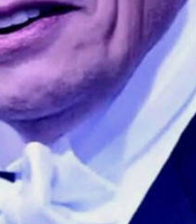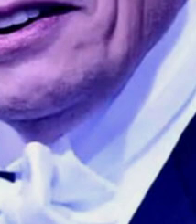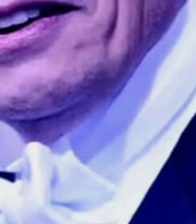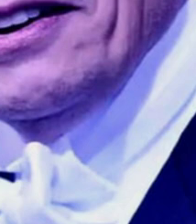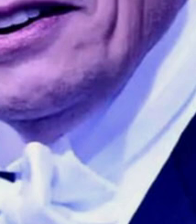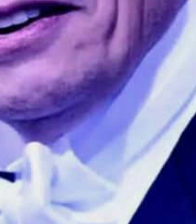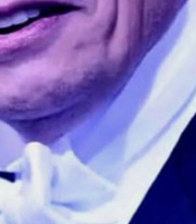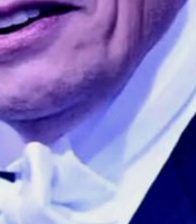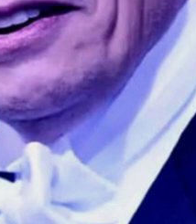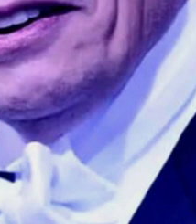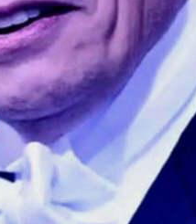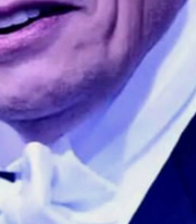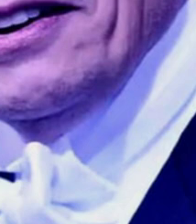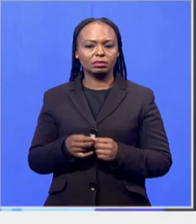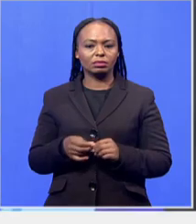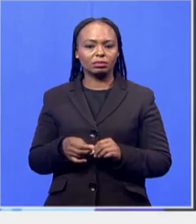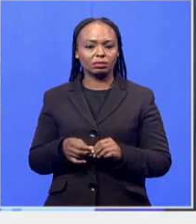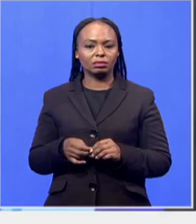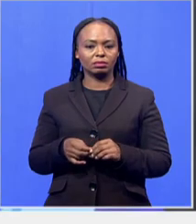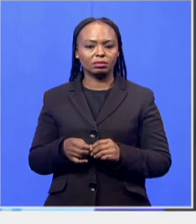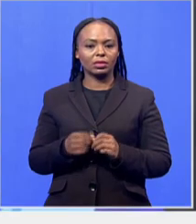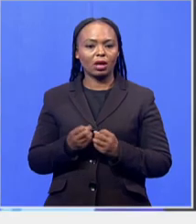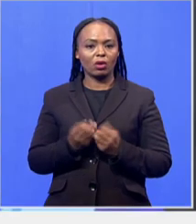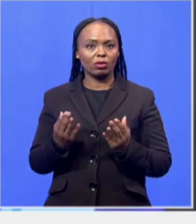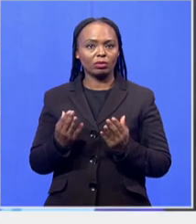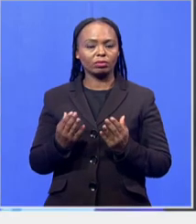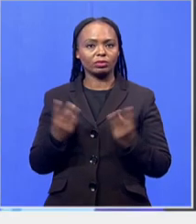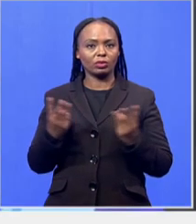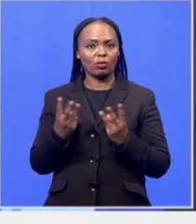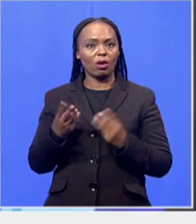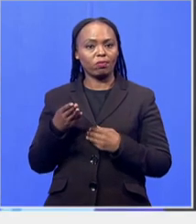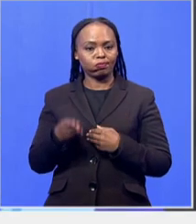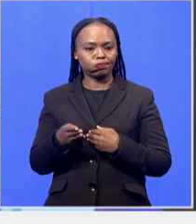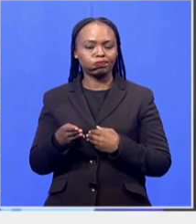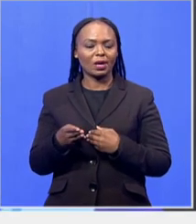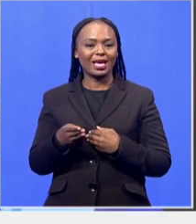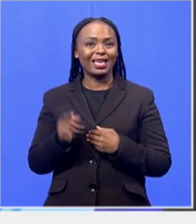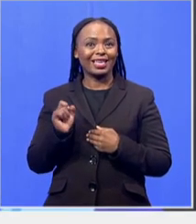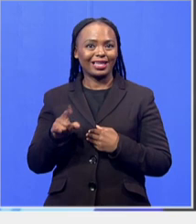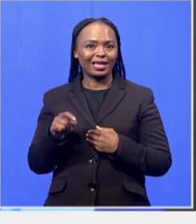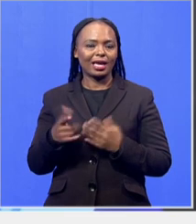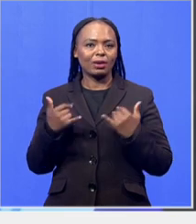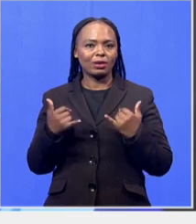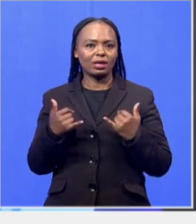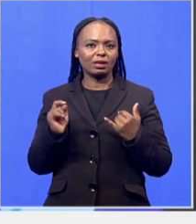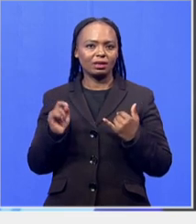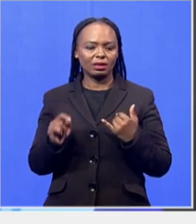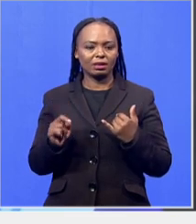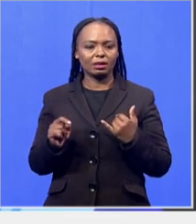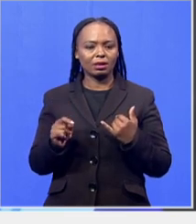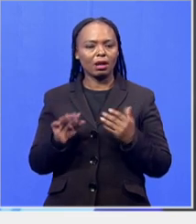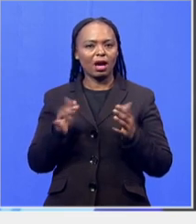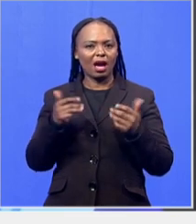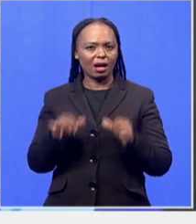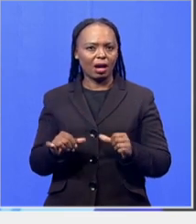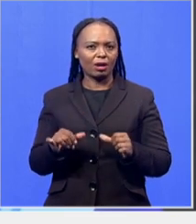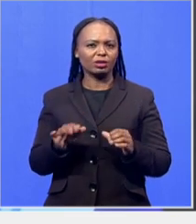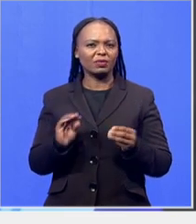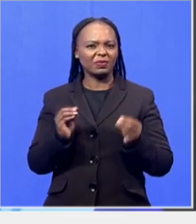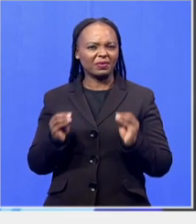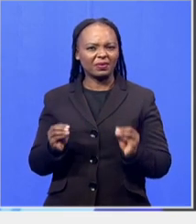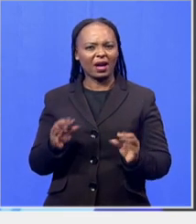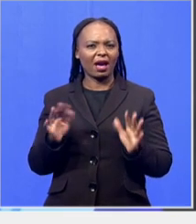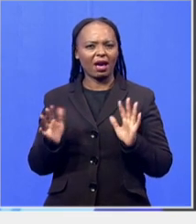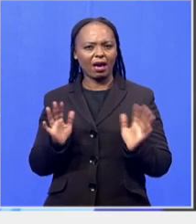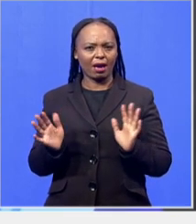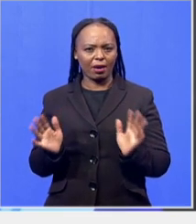many people are there that are those, of course, being banned. But, you know, in between. And it's really saying, how do you deal with the fake accounts? You know, what measures are they putting that?